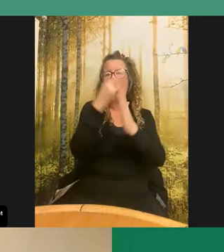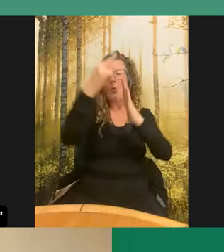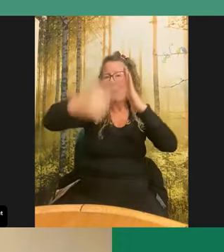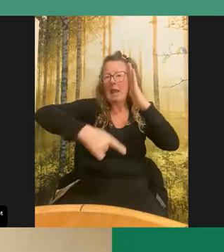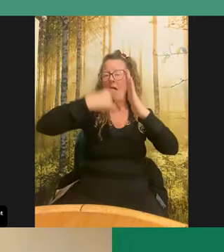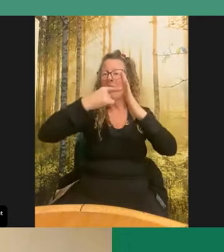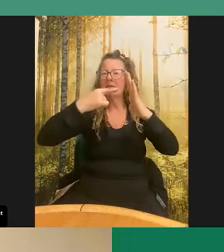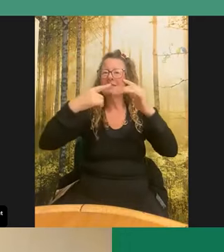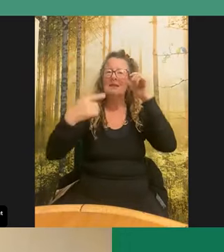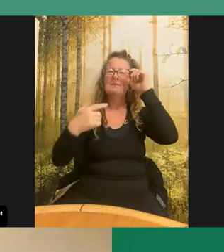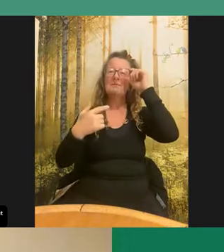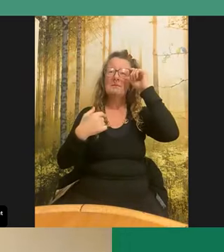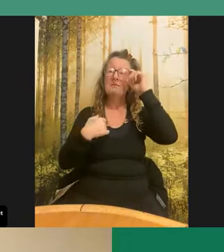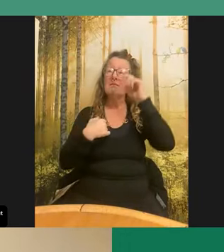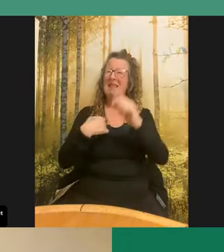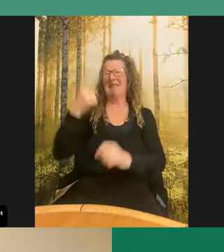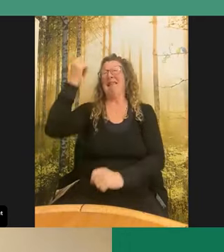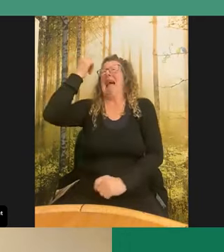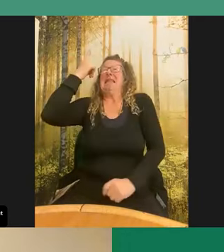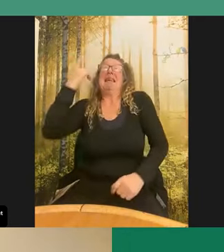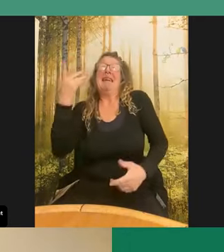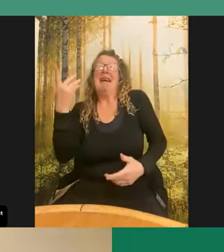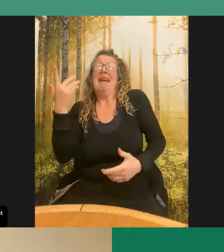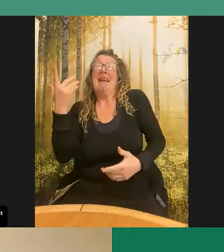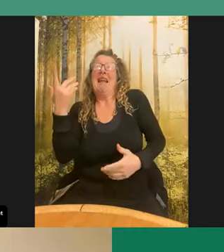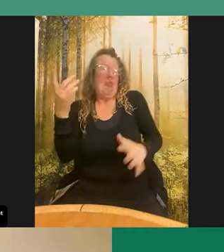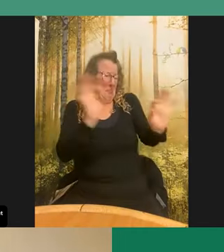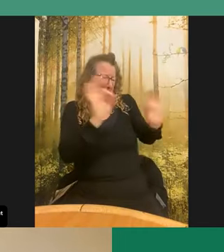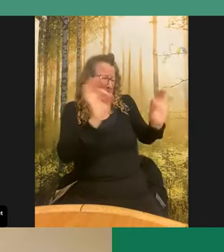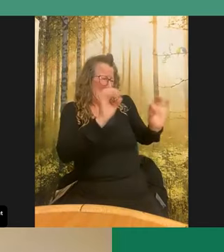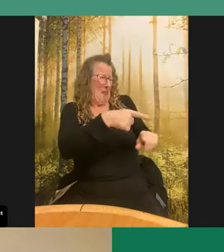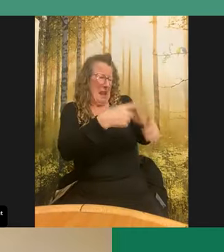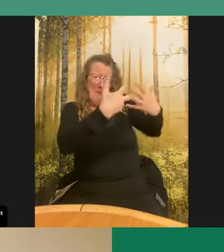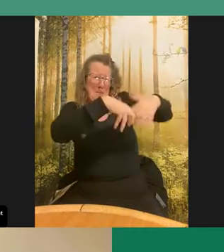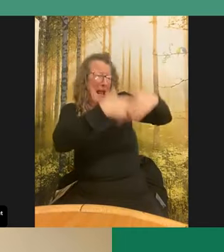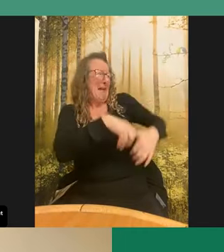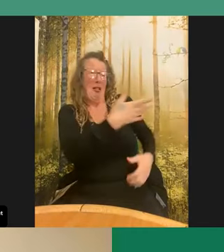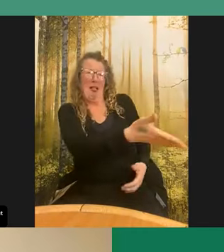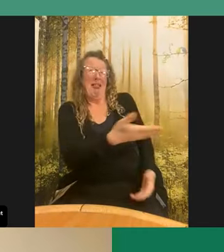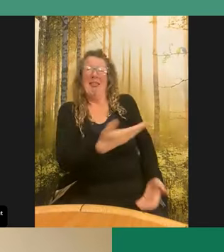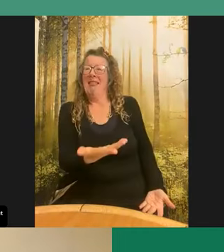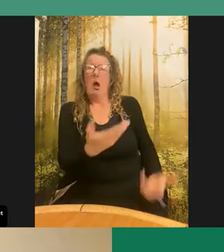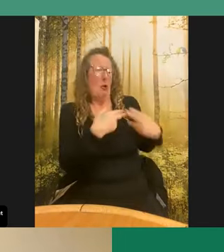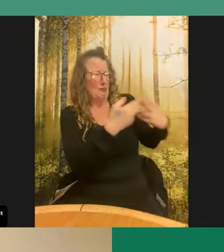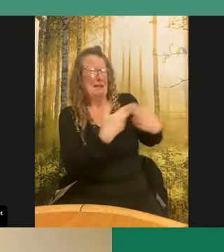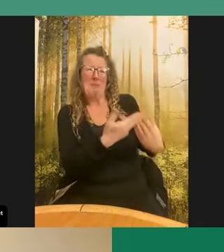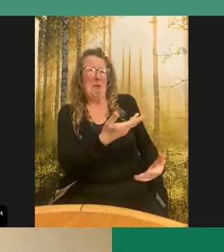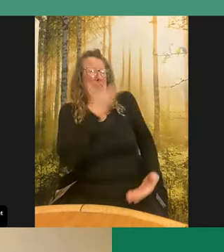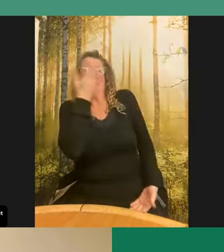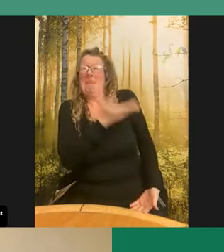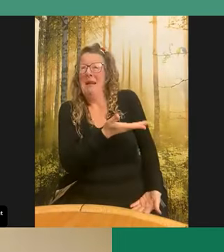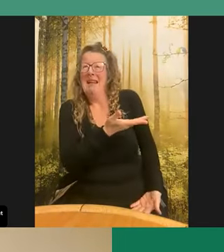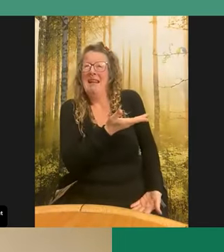of this idea that there was not mechanized motorized transport, it's always been seen as a